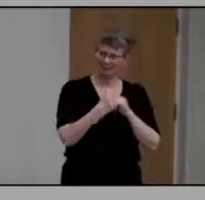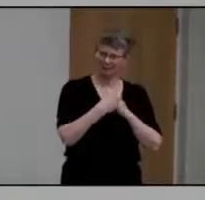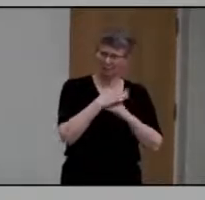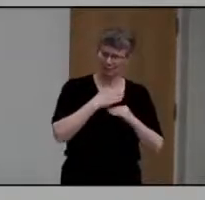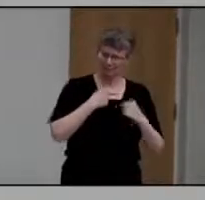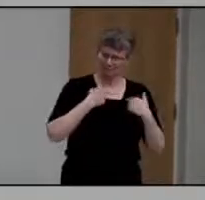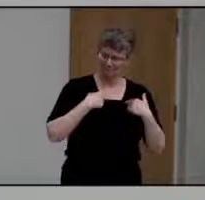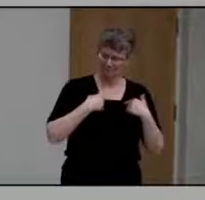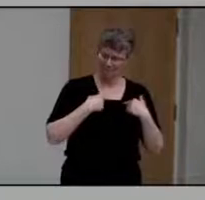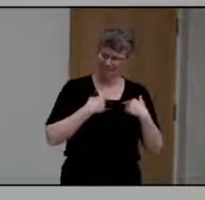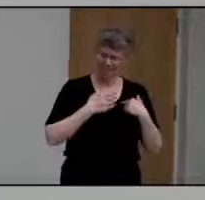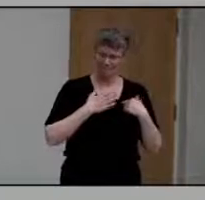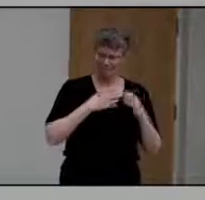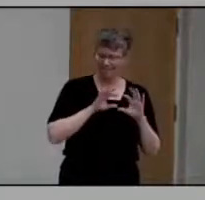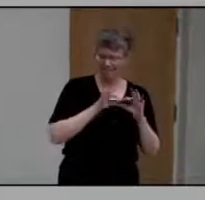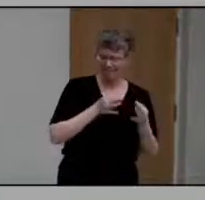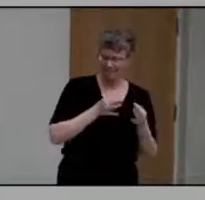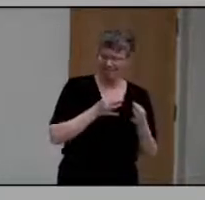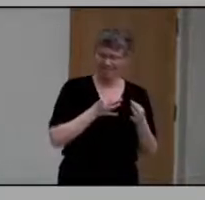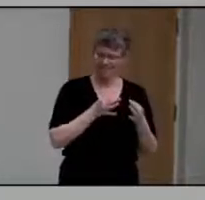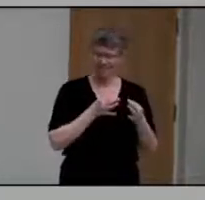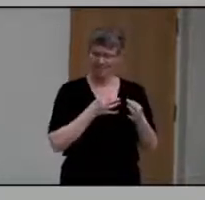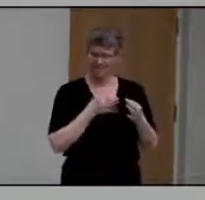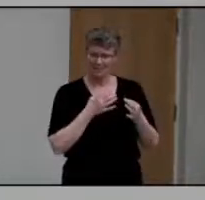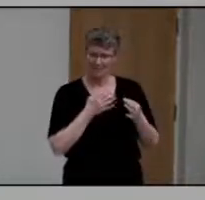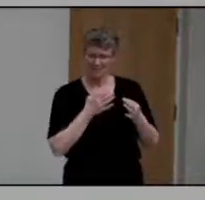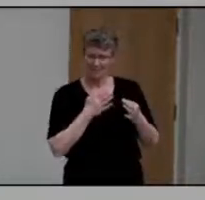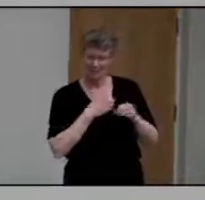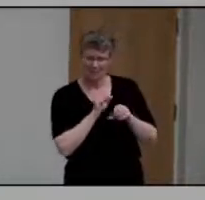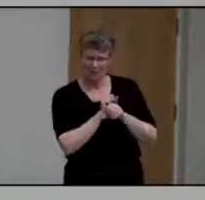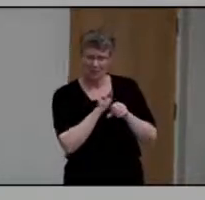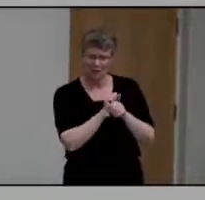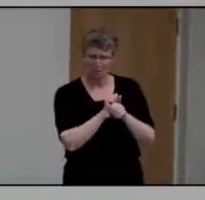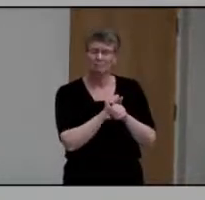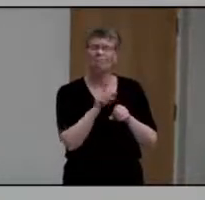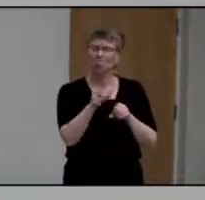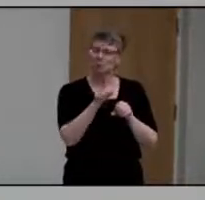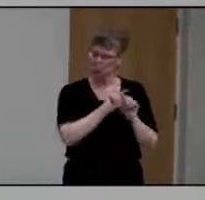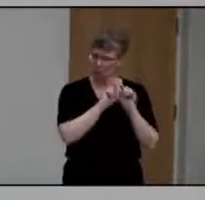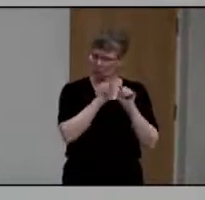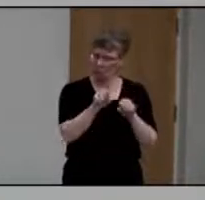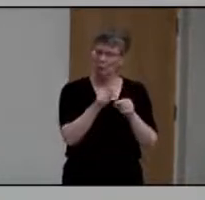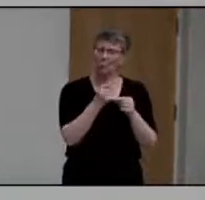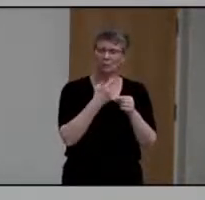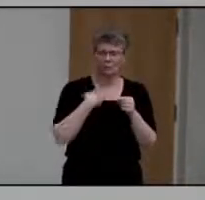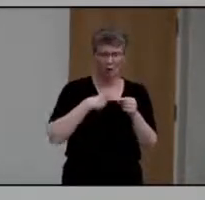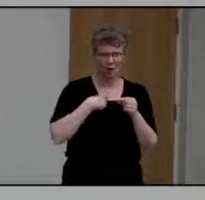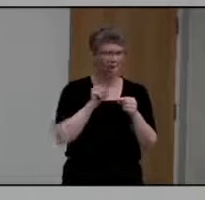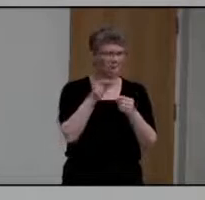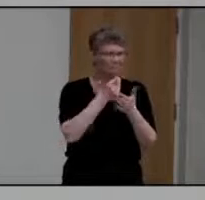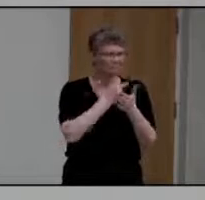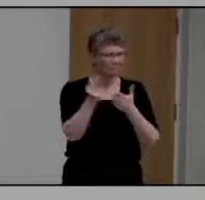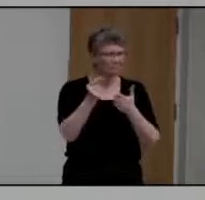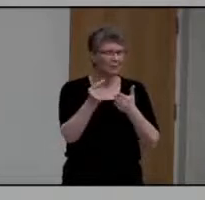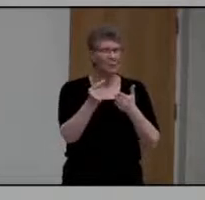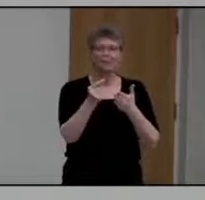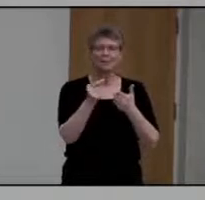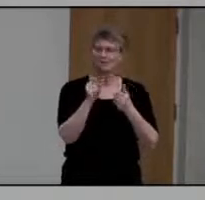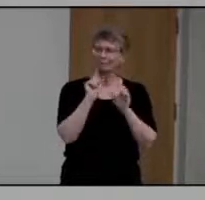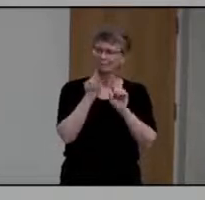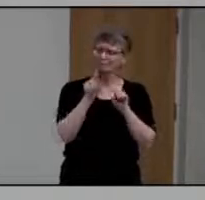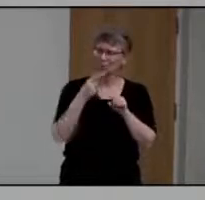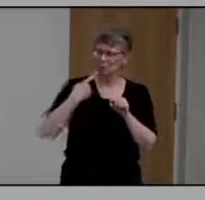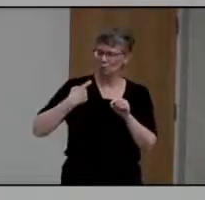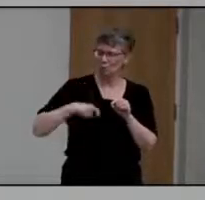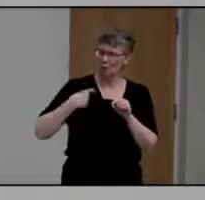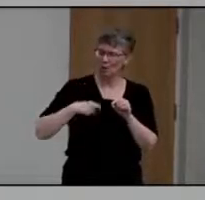session on what some future opportunities for your kids can be in AI, whether you're looking at opportunities in your business, we